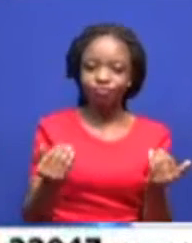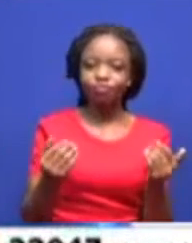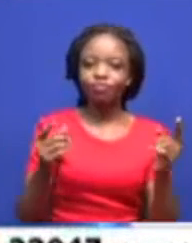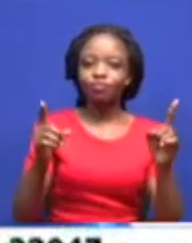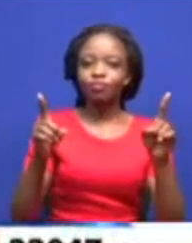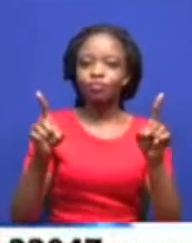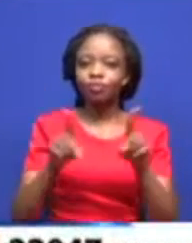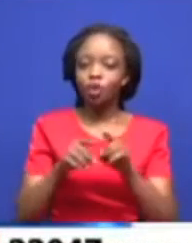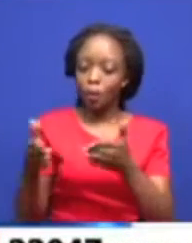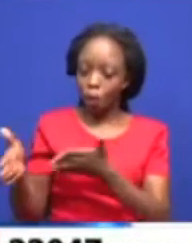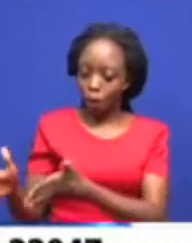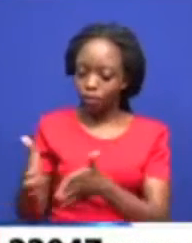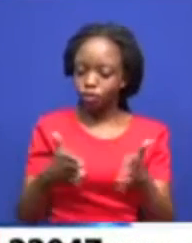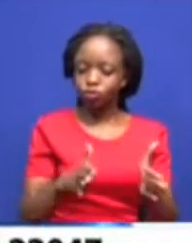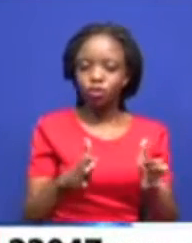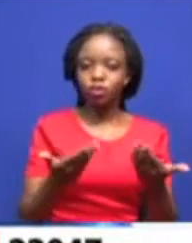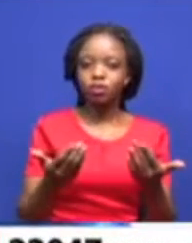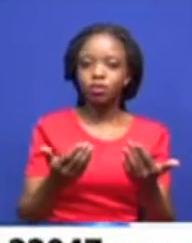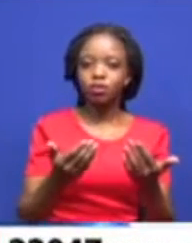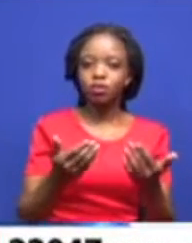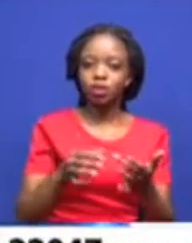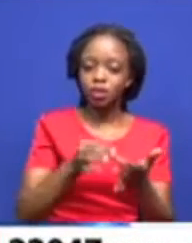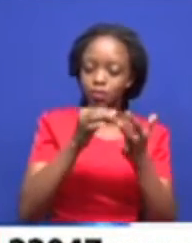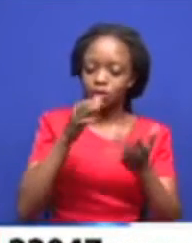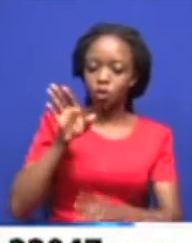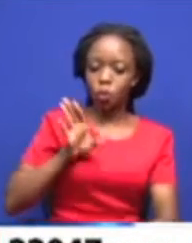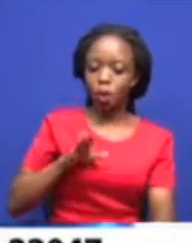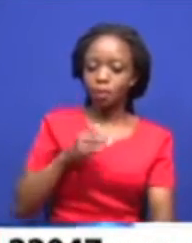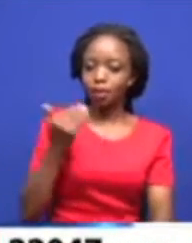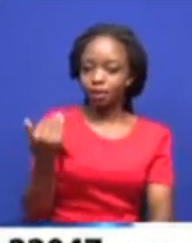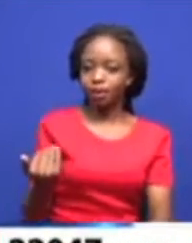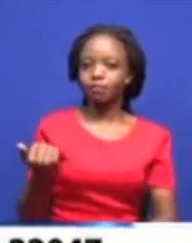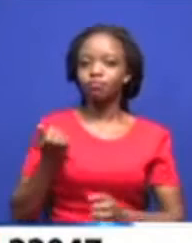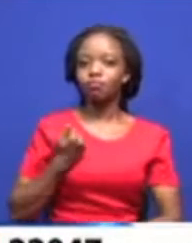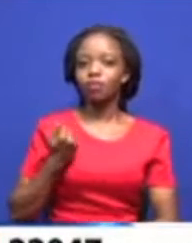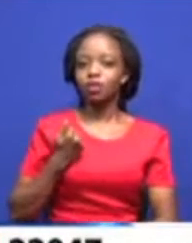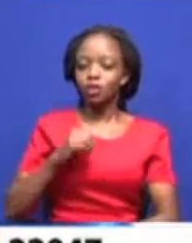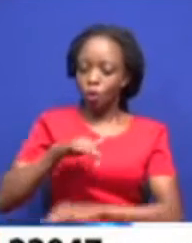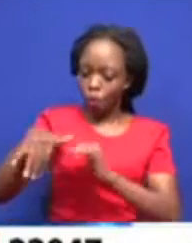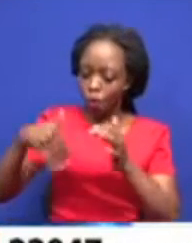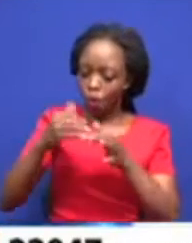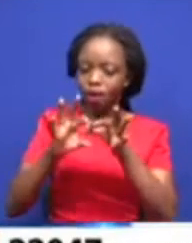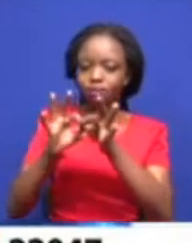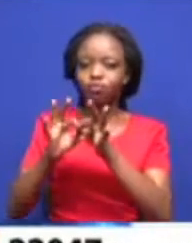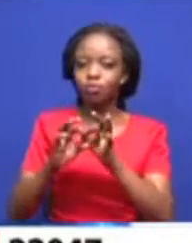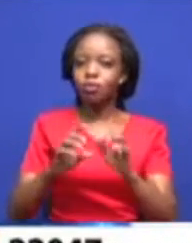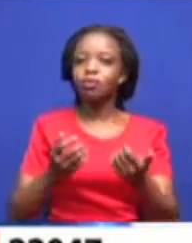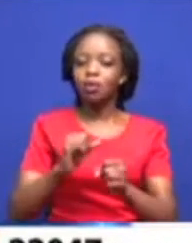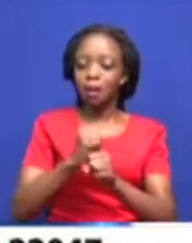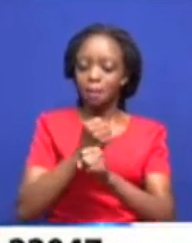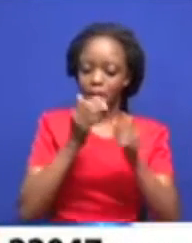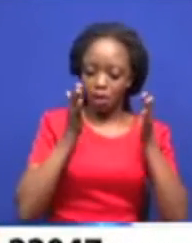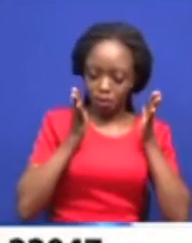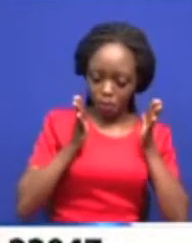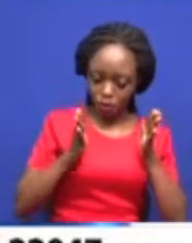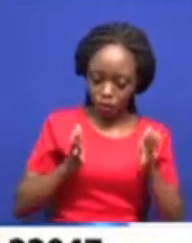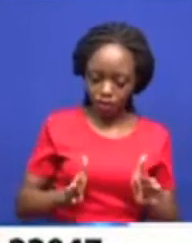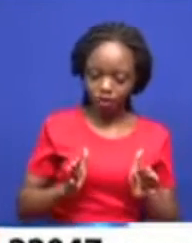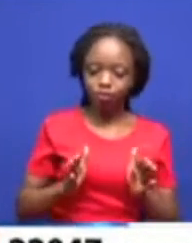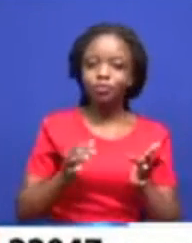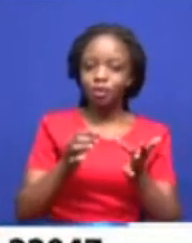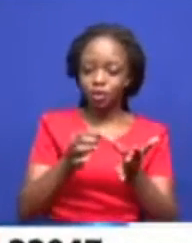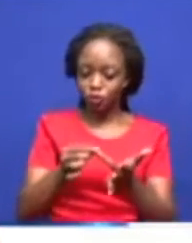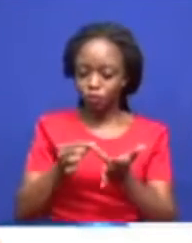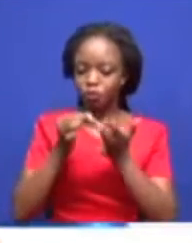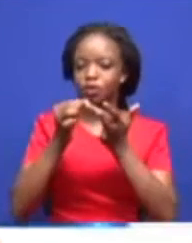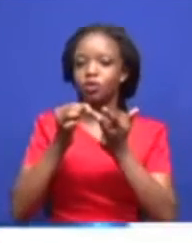business opportunities for our especially women and young girls. So all that combined gives me an exceptional leadership